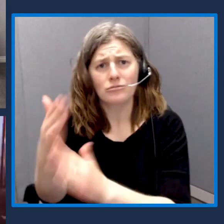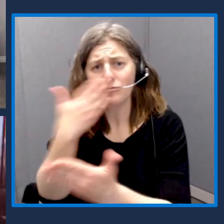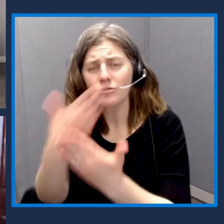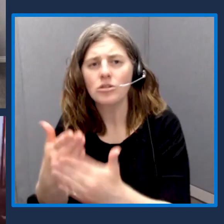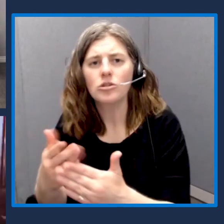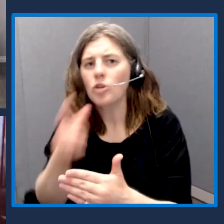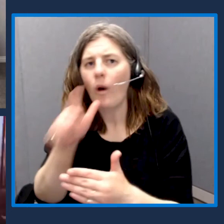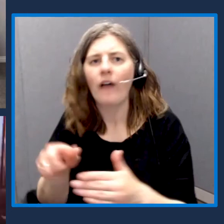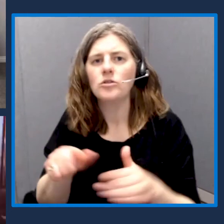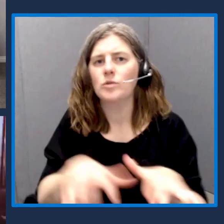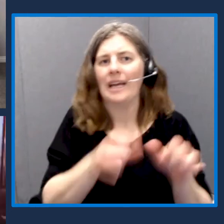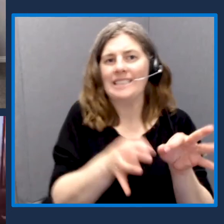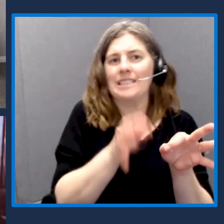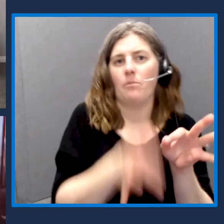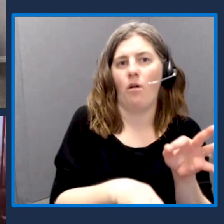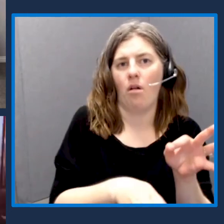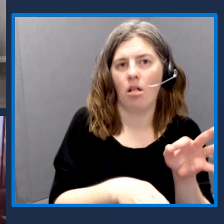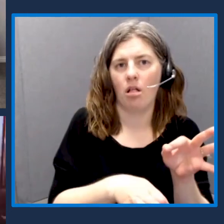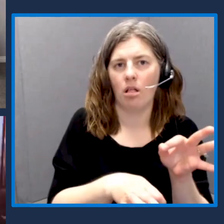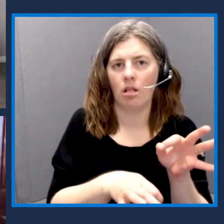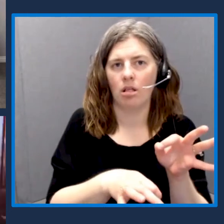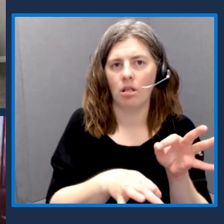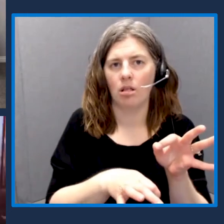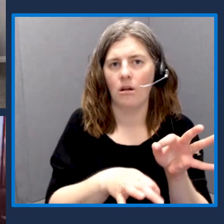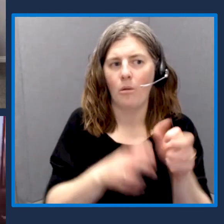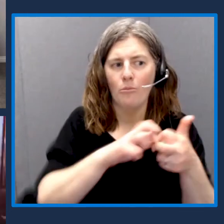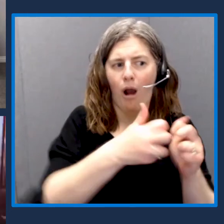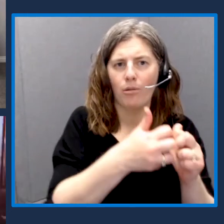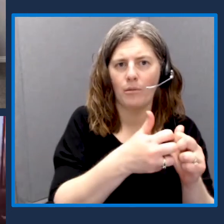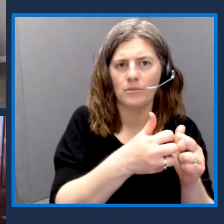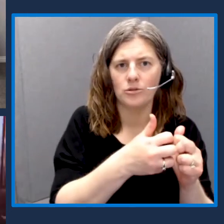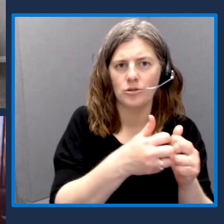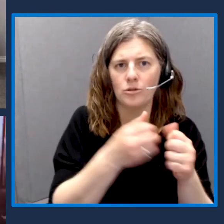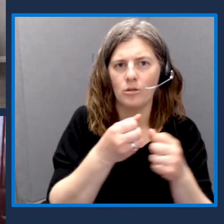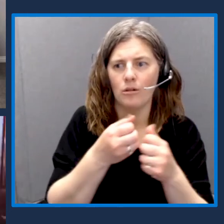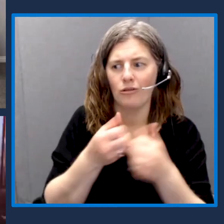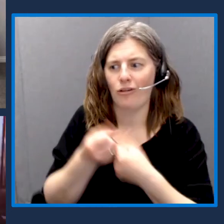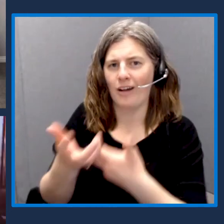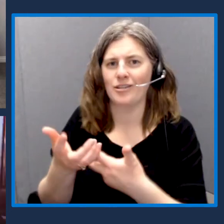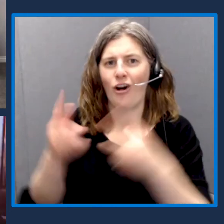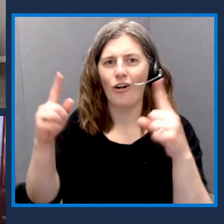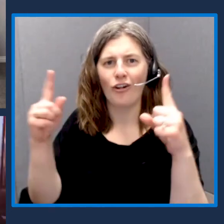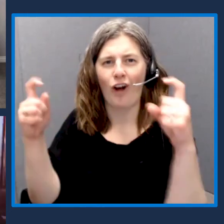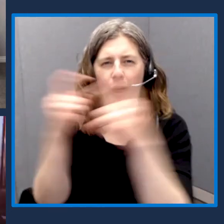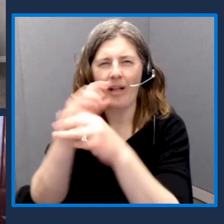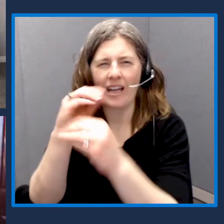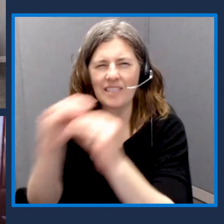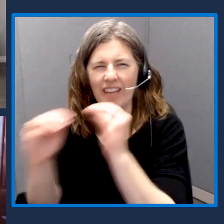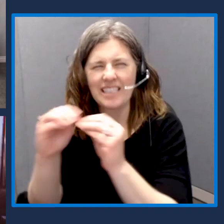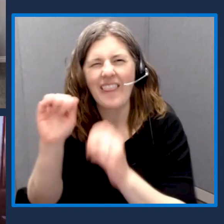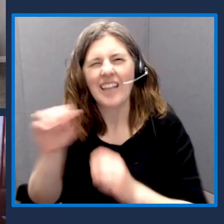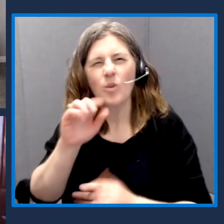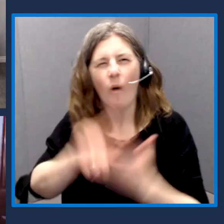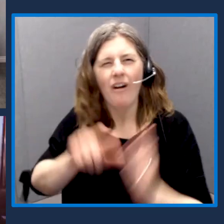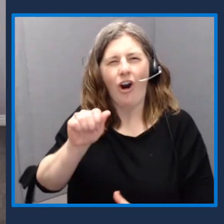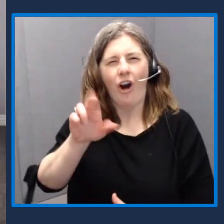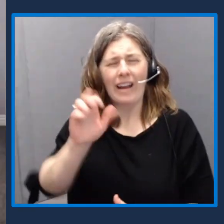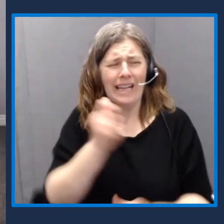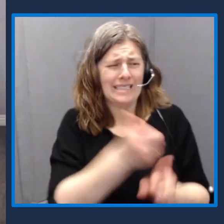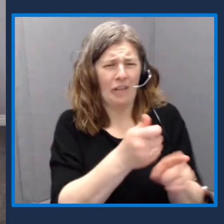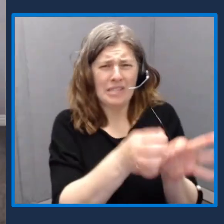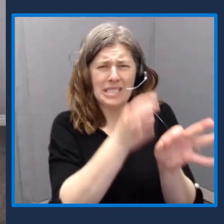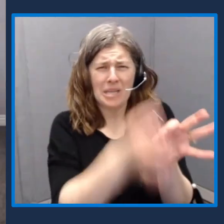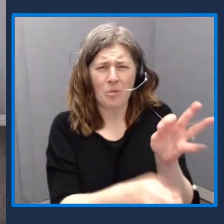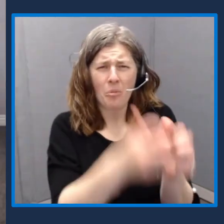take a simple problem and create a complex fix, which is to some extent what ARIA kind of falls into.